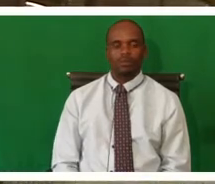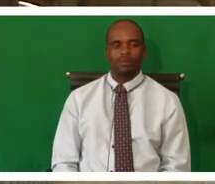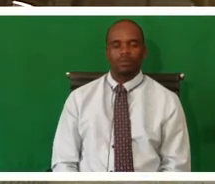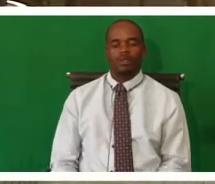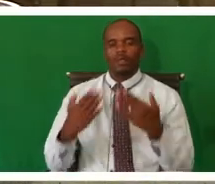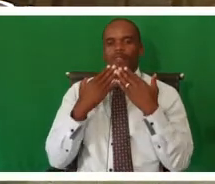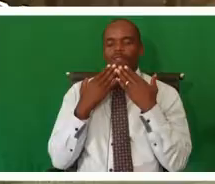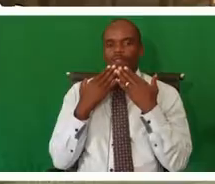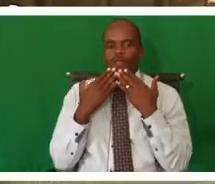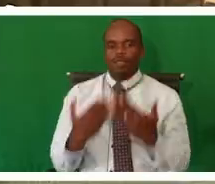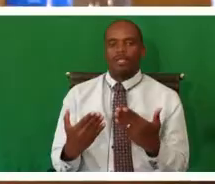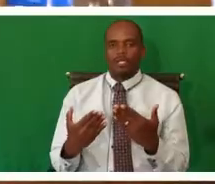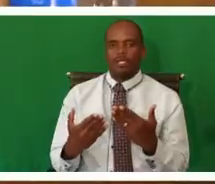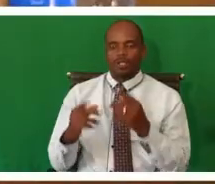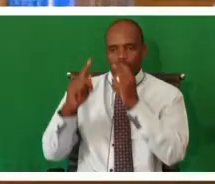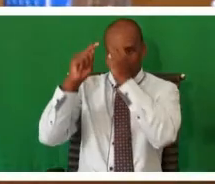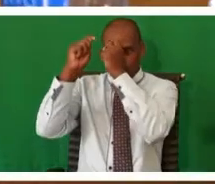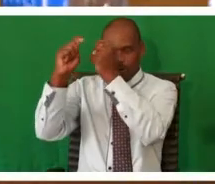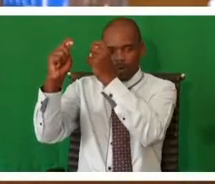Thank you, Honorable Premier.